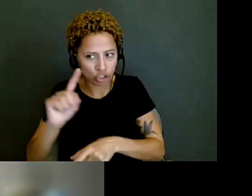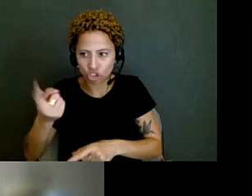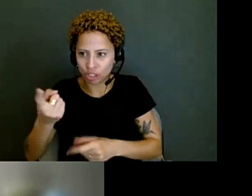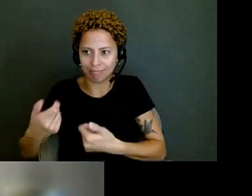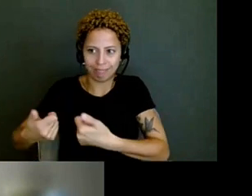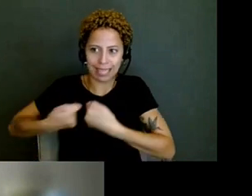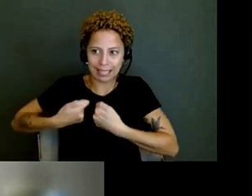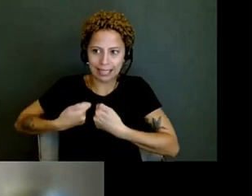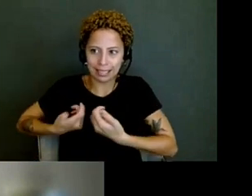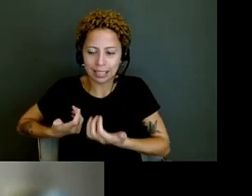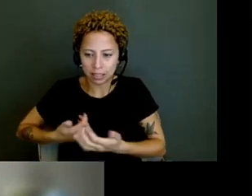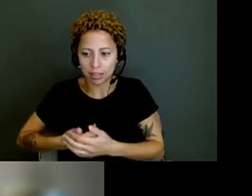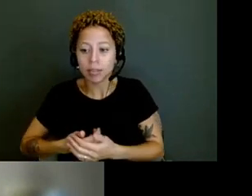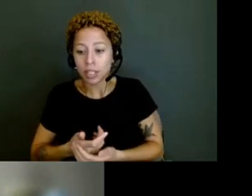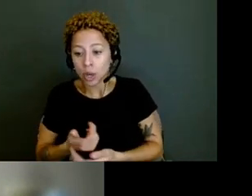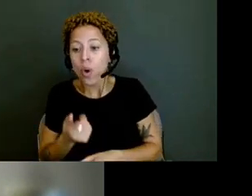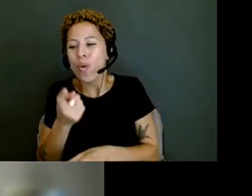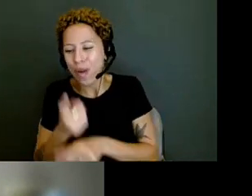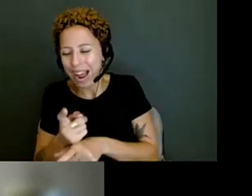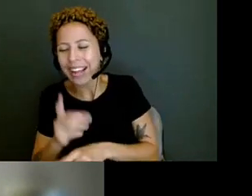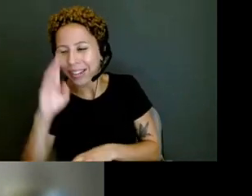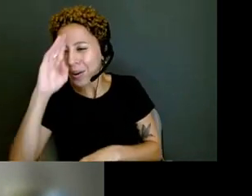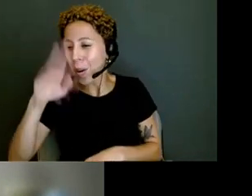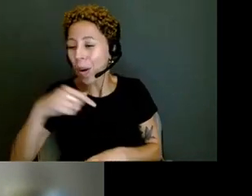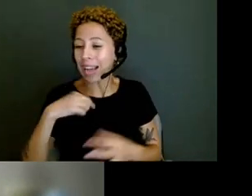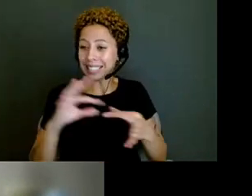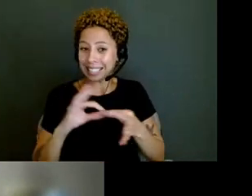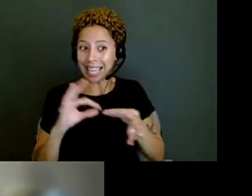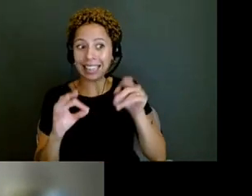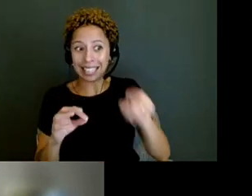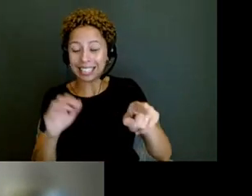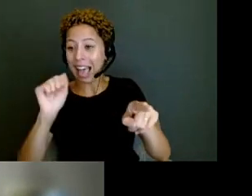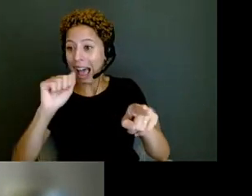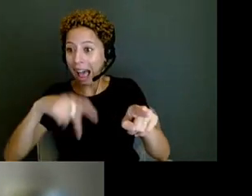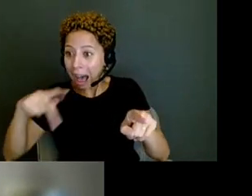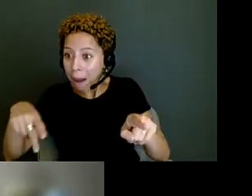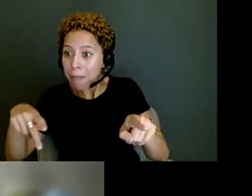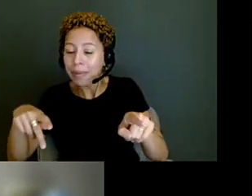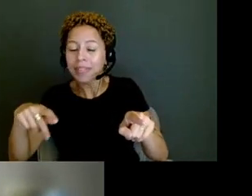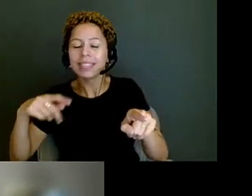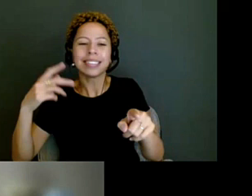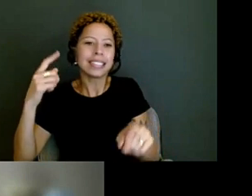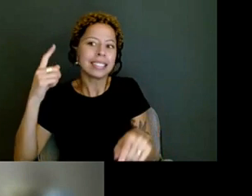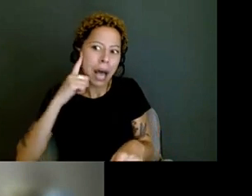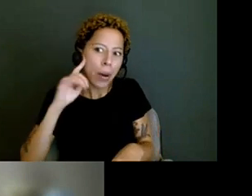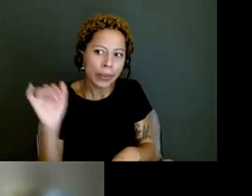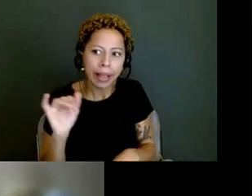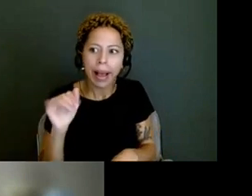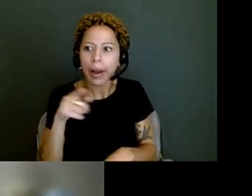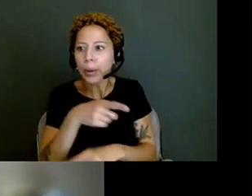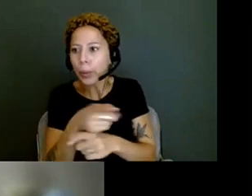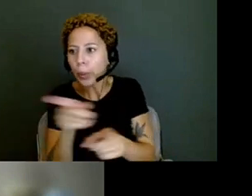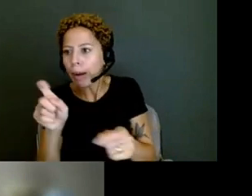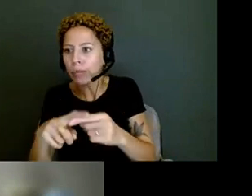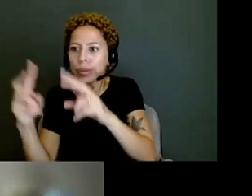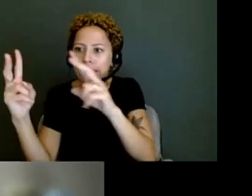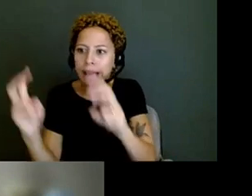problem with this sort of referring to this as an app, it sounds like something you have to download from the Google Play Store or something. But